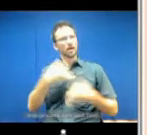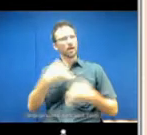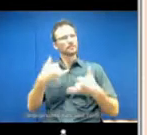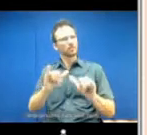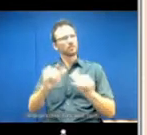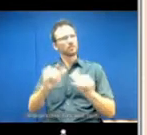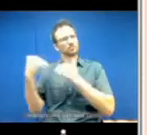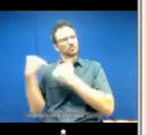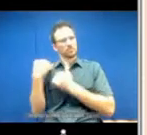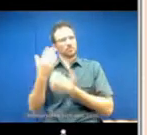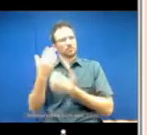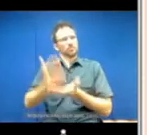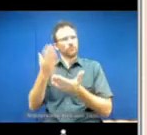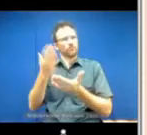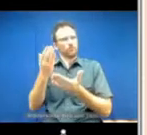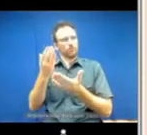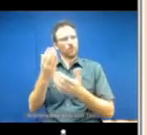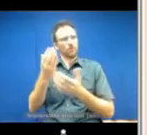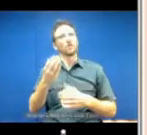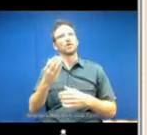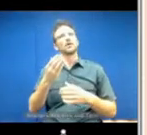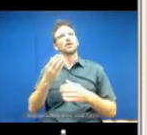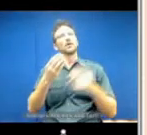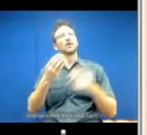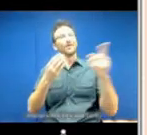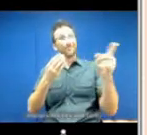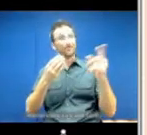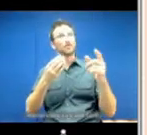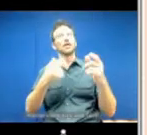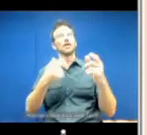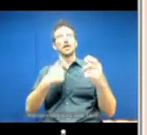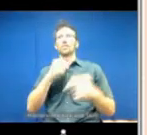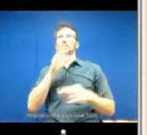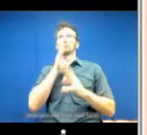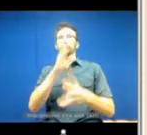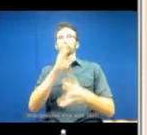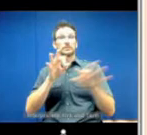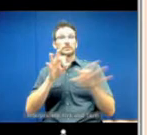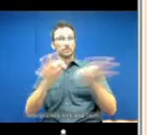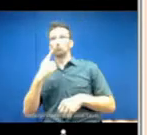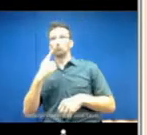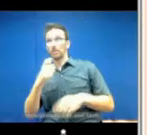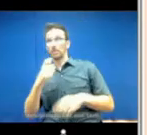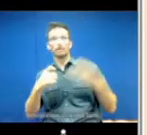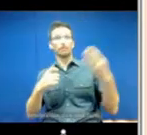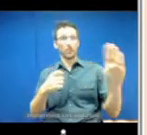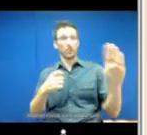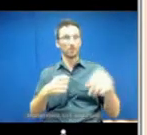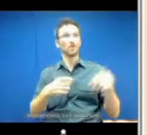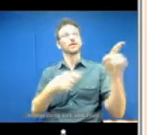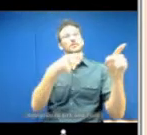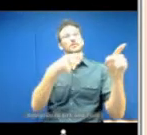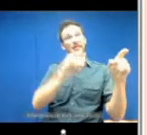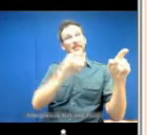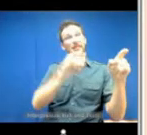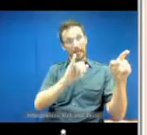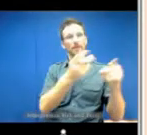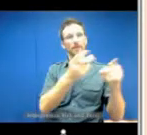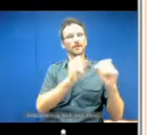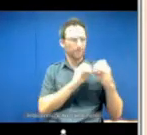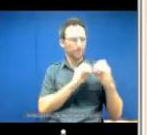then the proceedings interpreters would have an opportunity to respond and either stand by their interpretation or stand